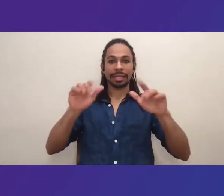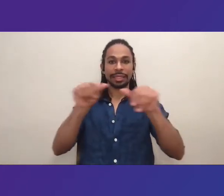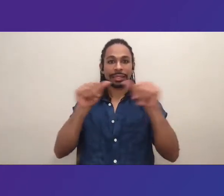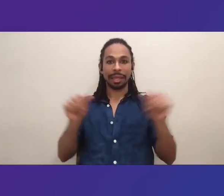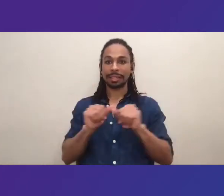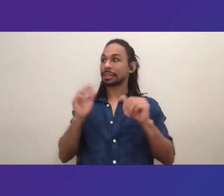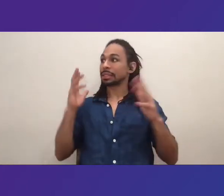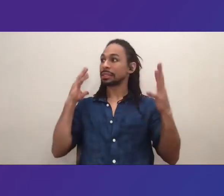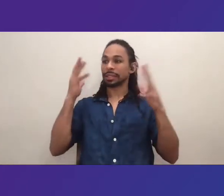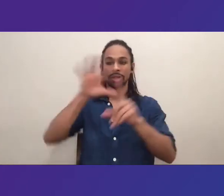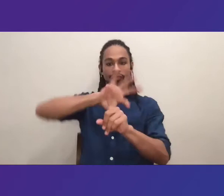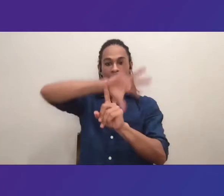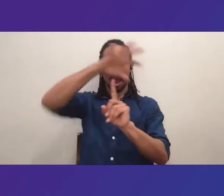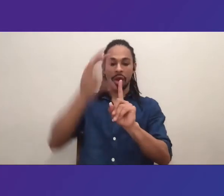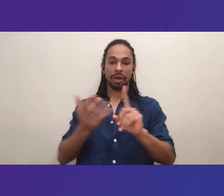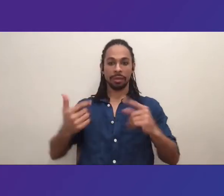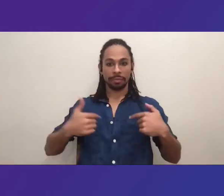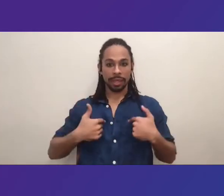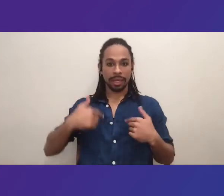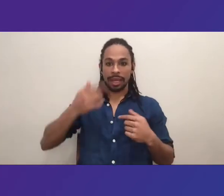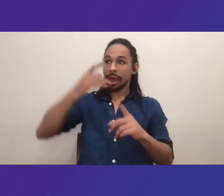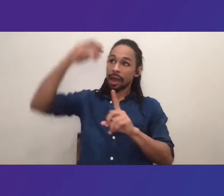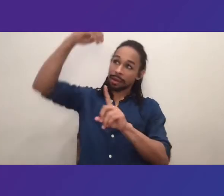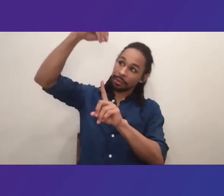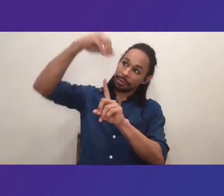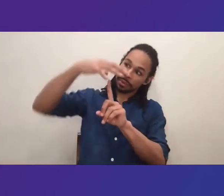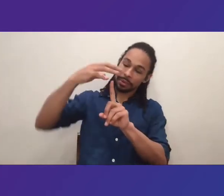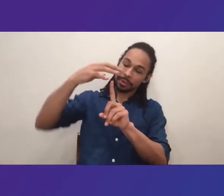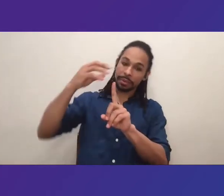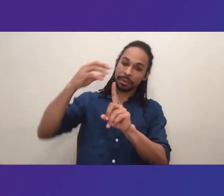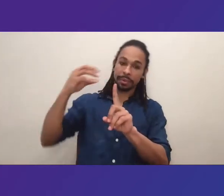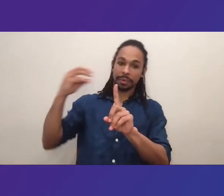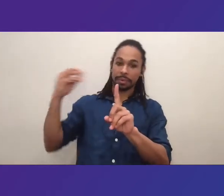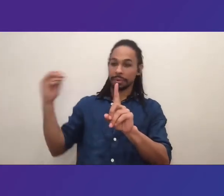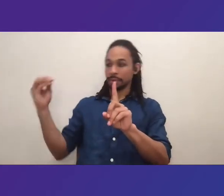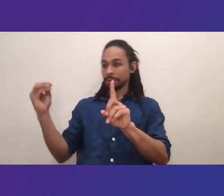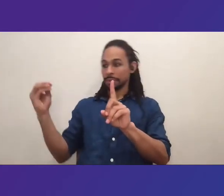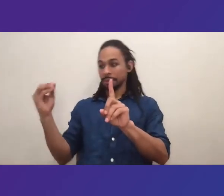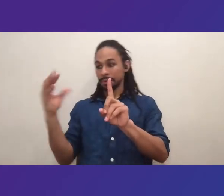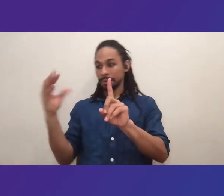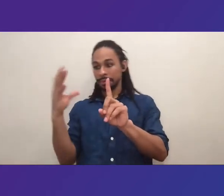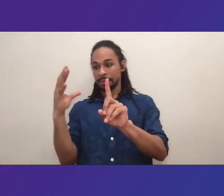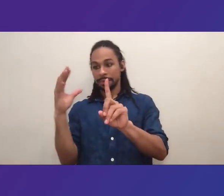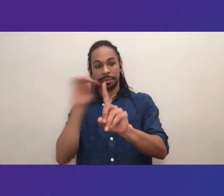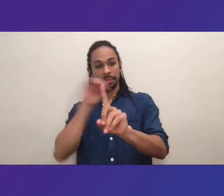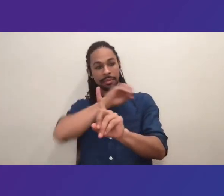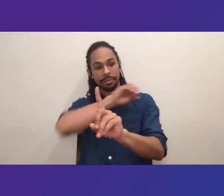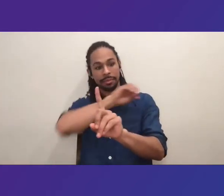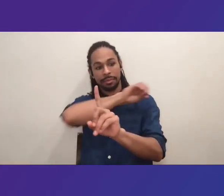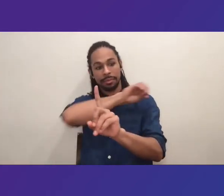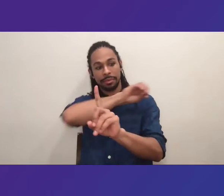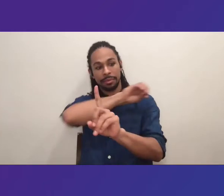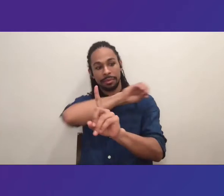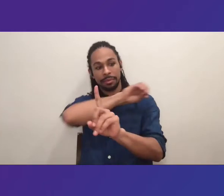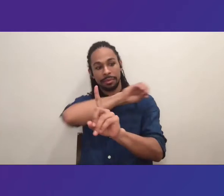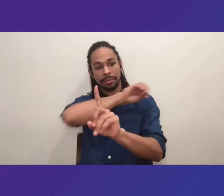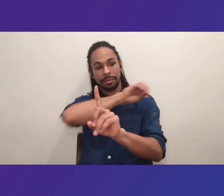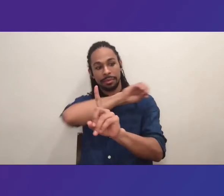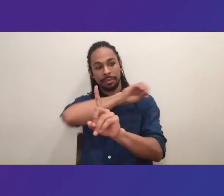me, isolated light above, and then sunlight coming in through the 2 windows behind